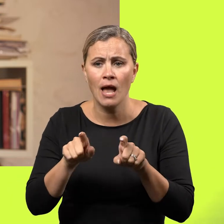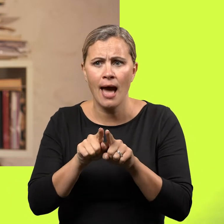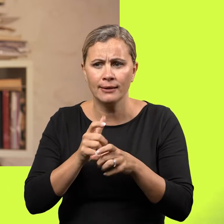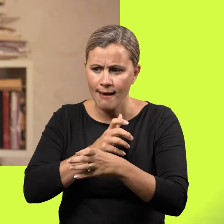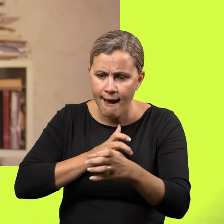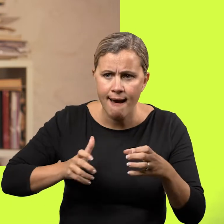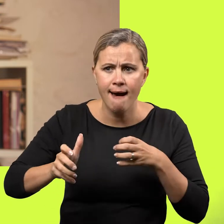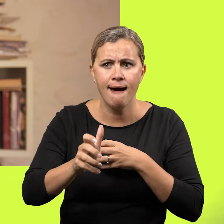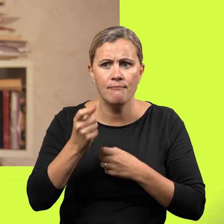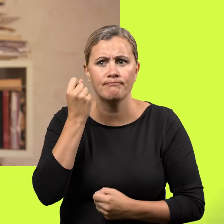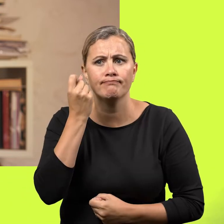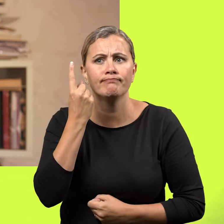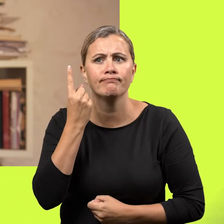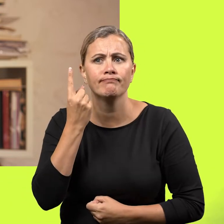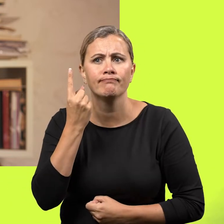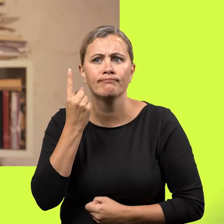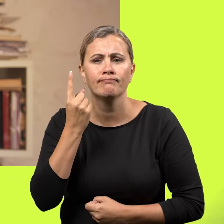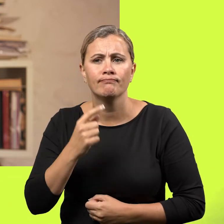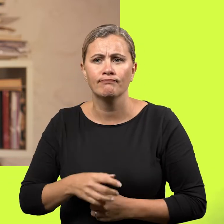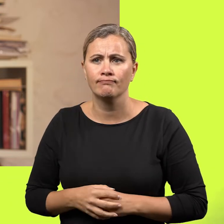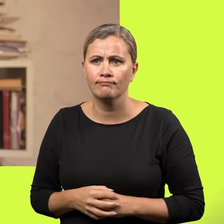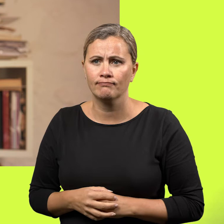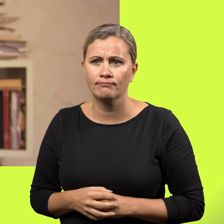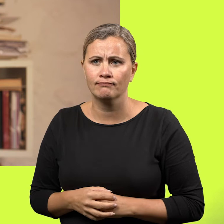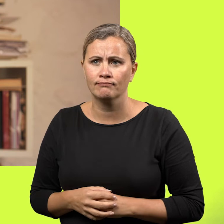resilience and empathy.